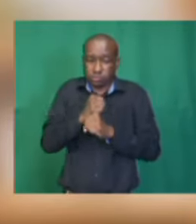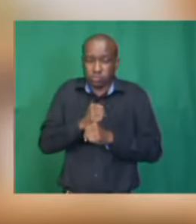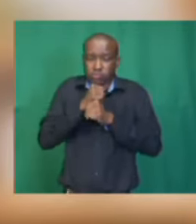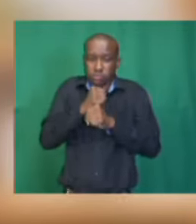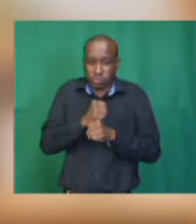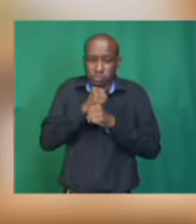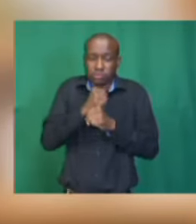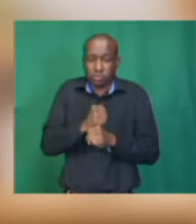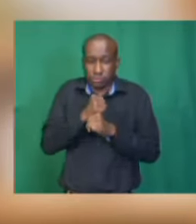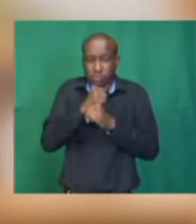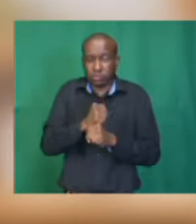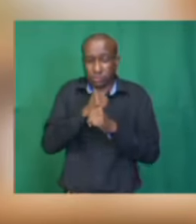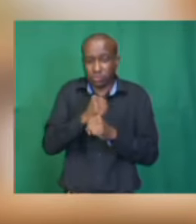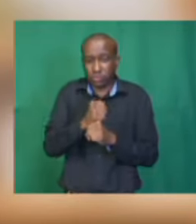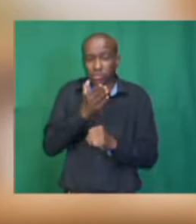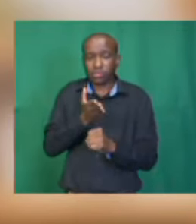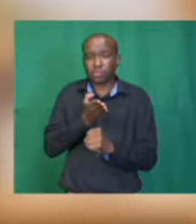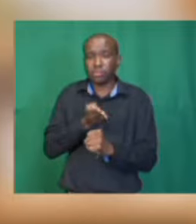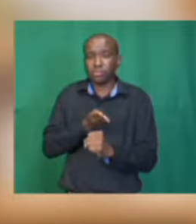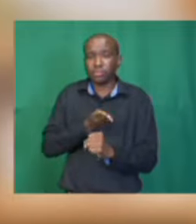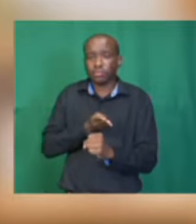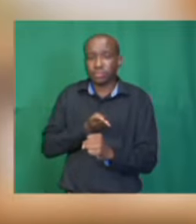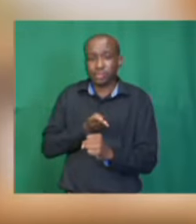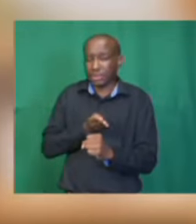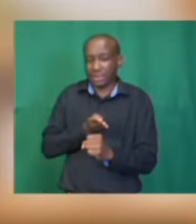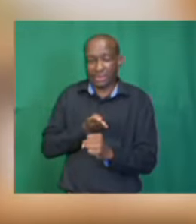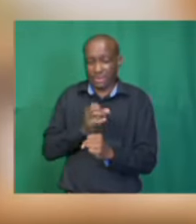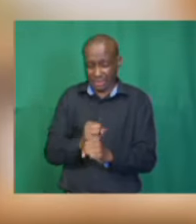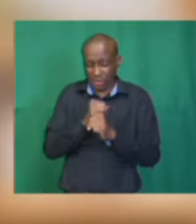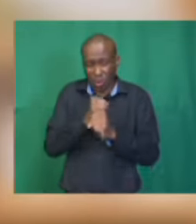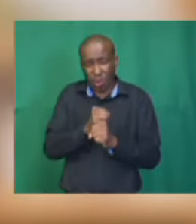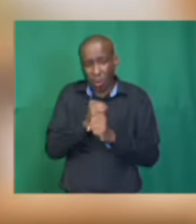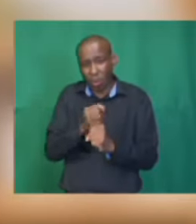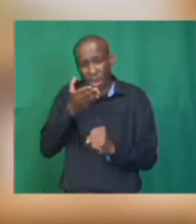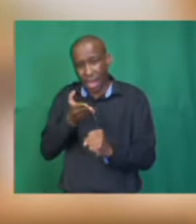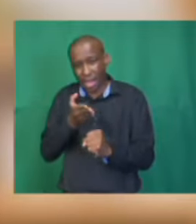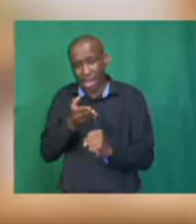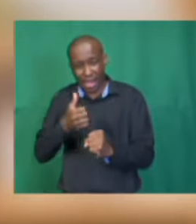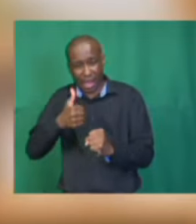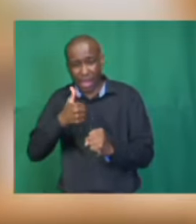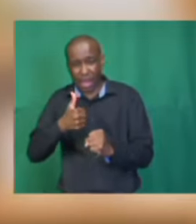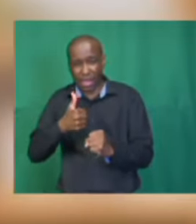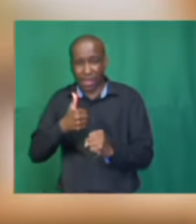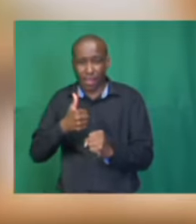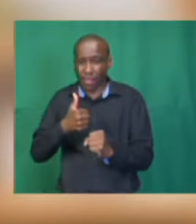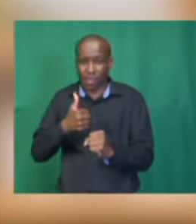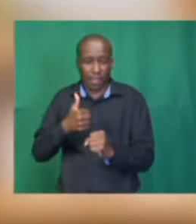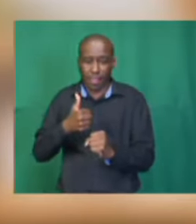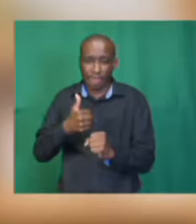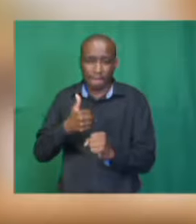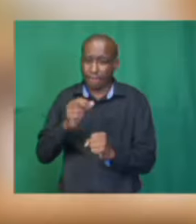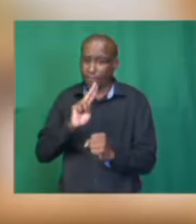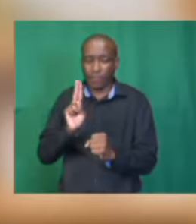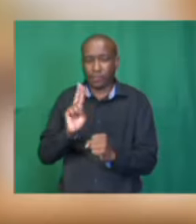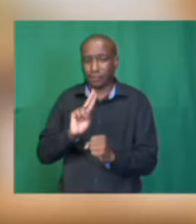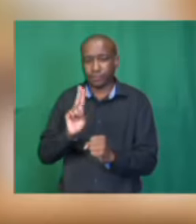A horse. But it was not going to be suitable for the situation that Jesus Christ wanted